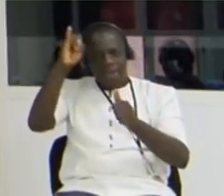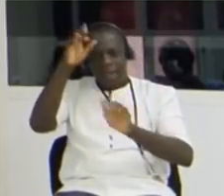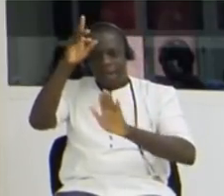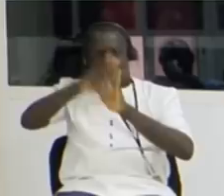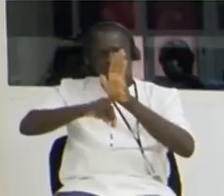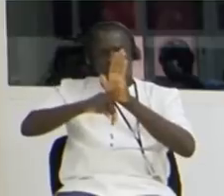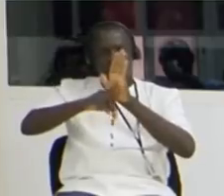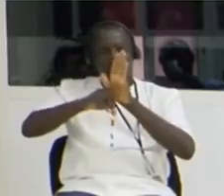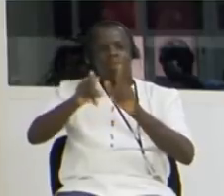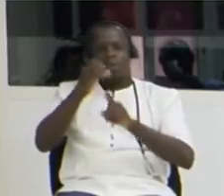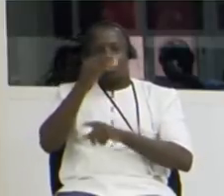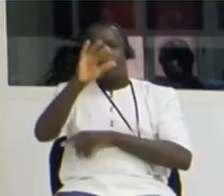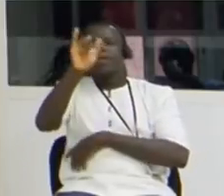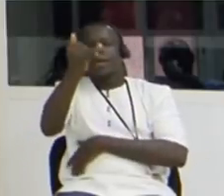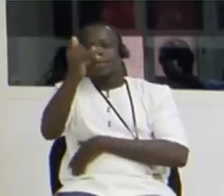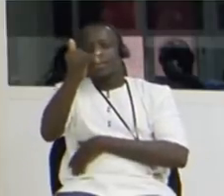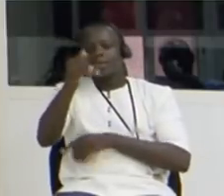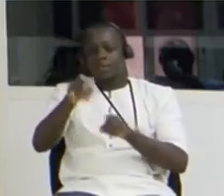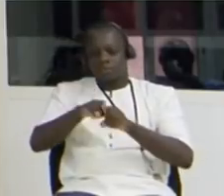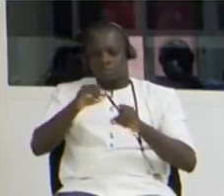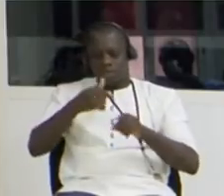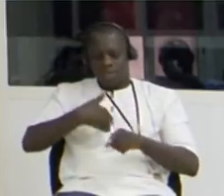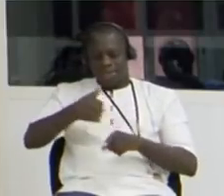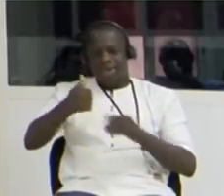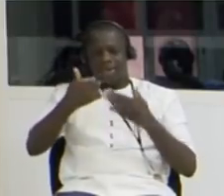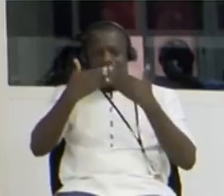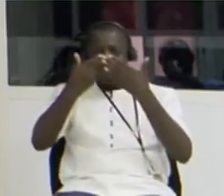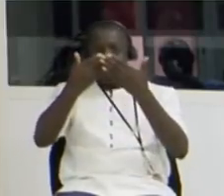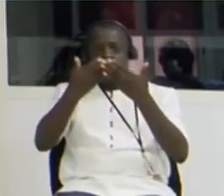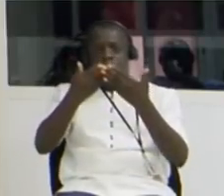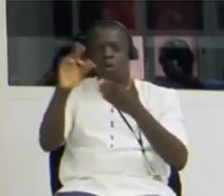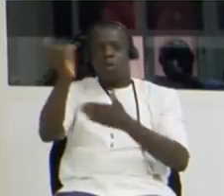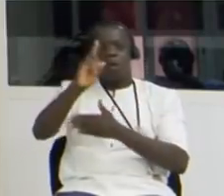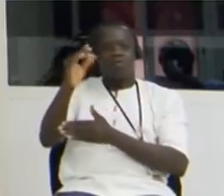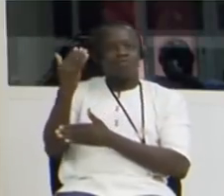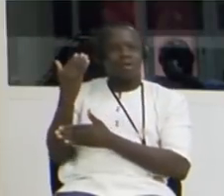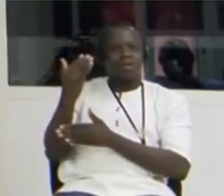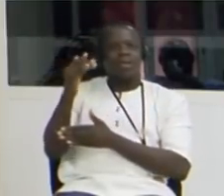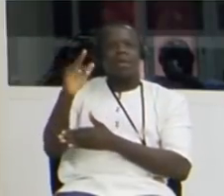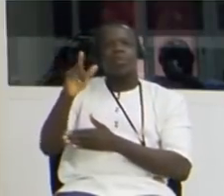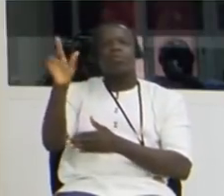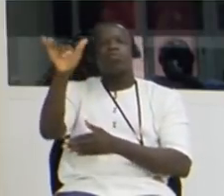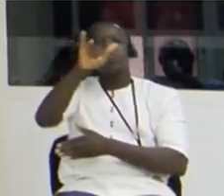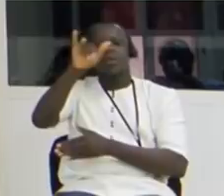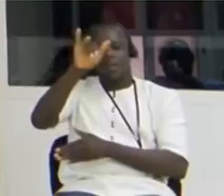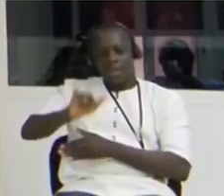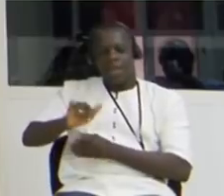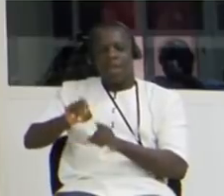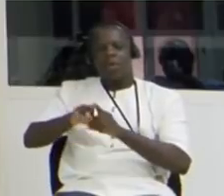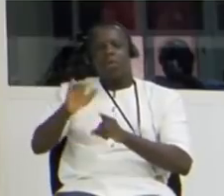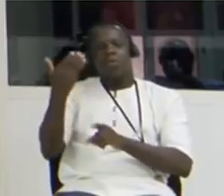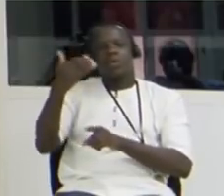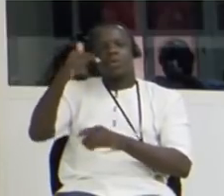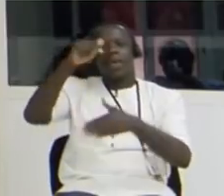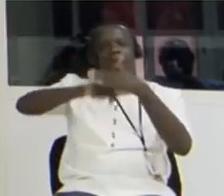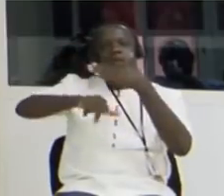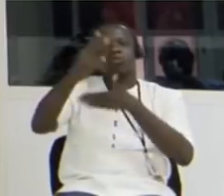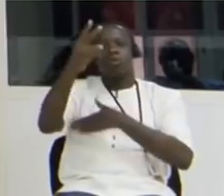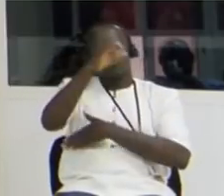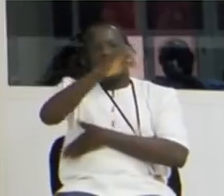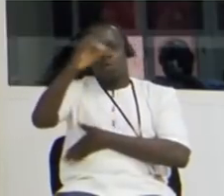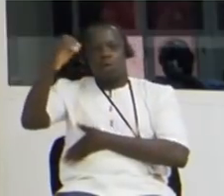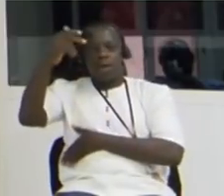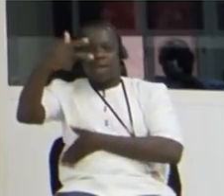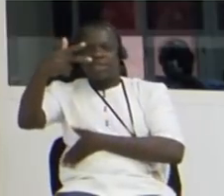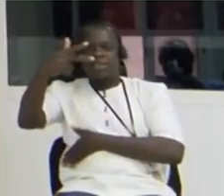Kindly tell us what it was and when it was. This was in 2008, and that was the Miss 22nd